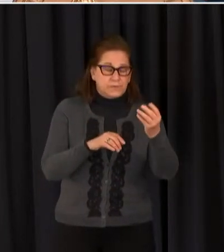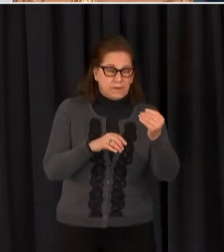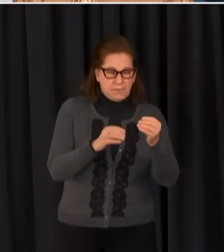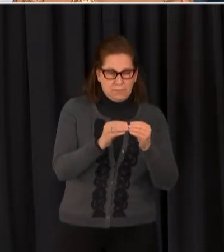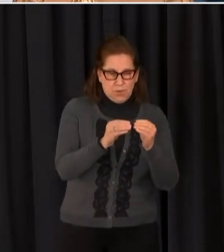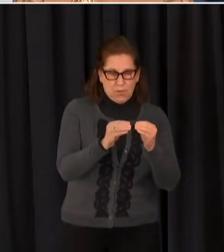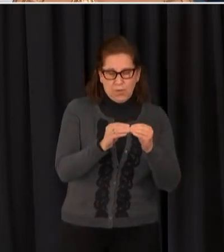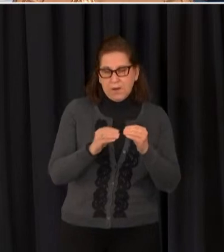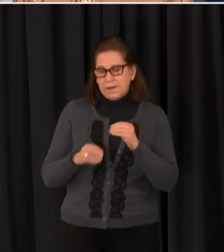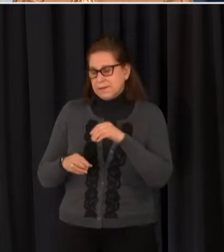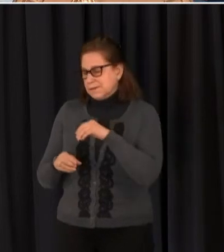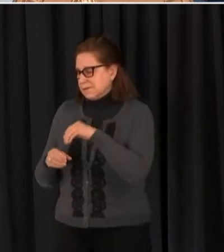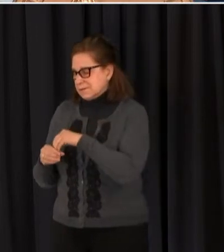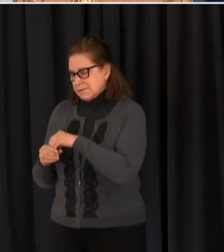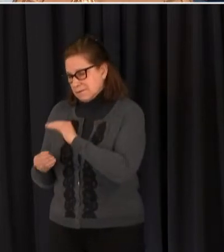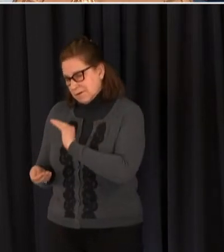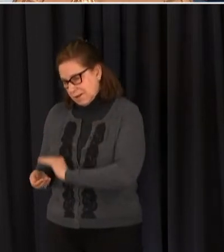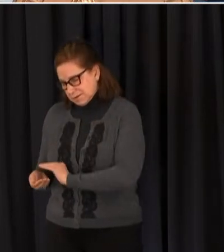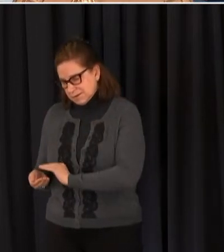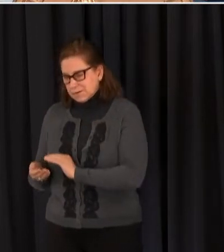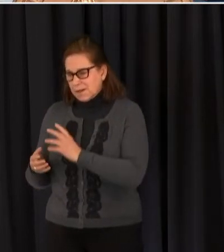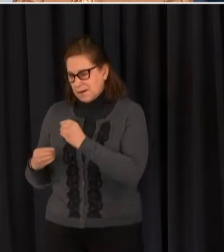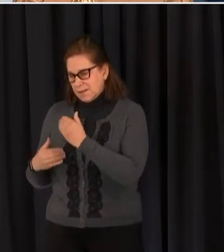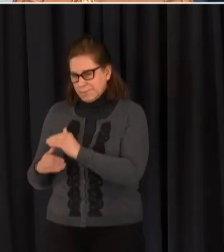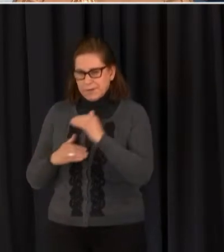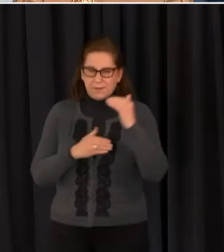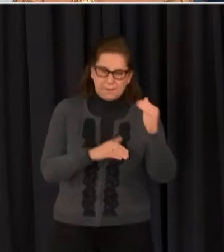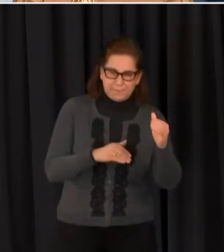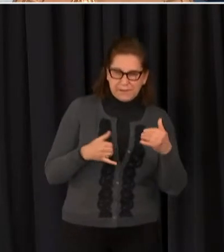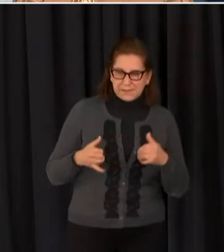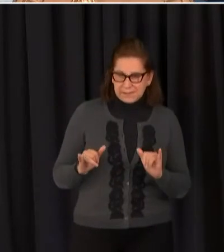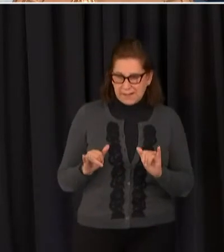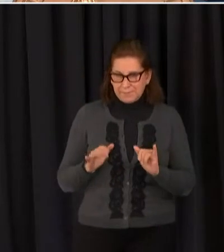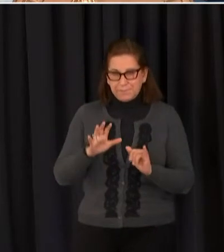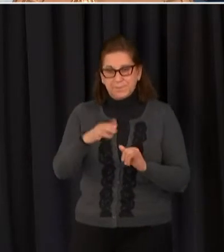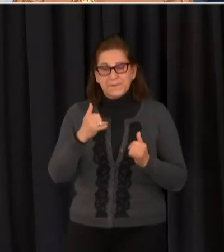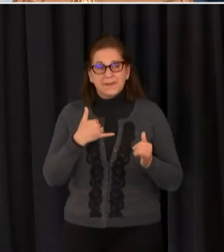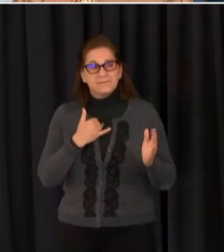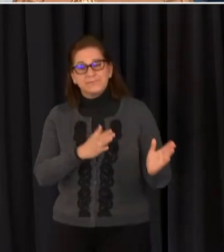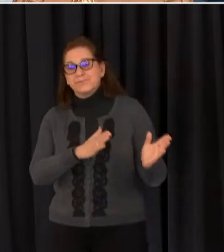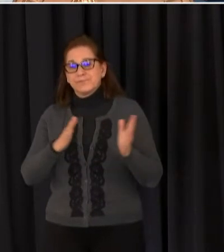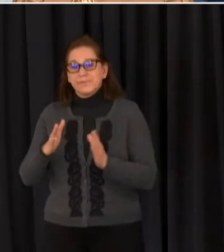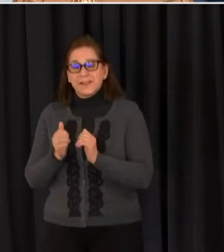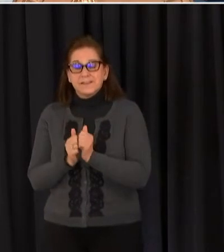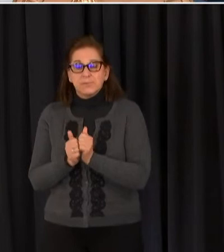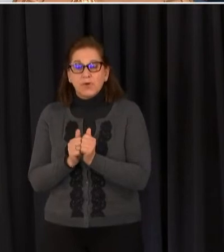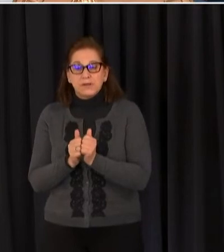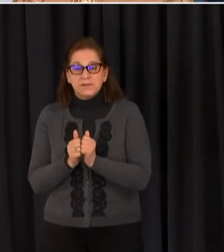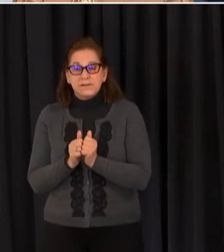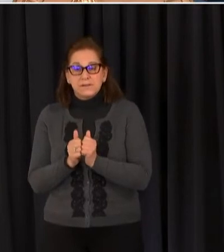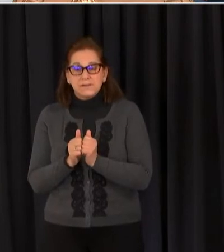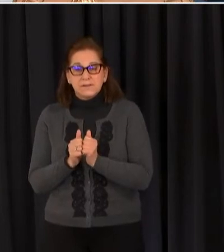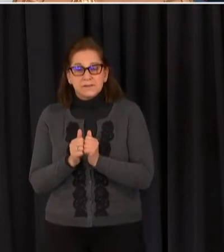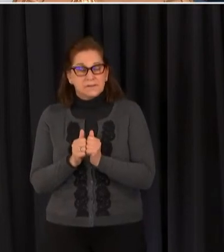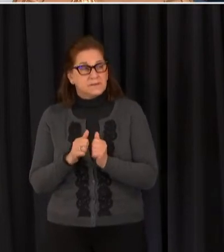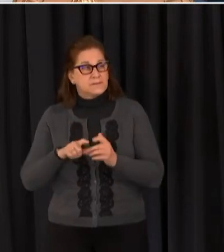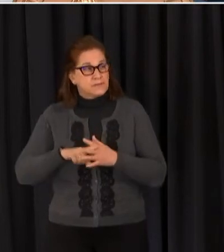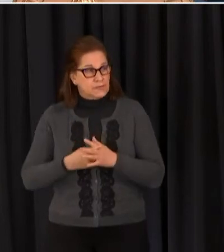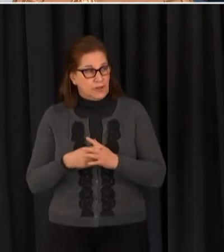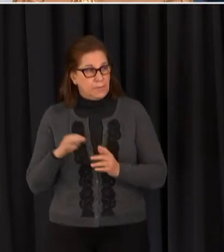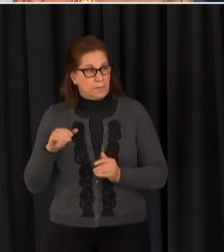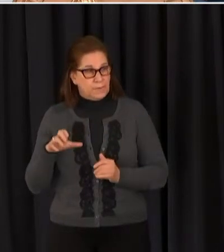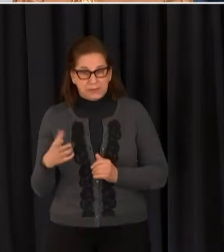limits. Next, recreational sports. As of March 15th, that's